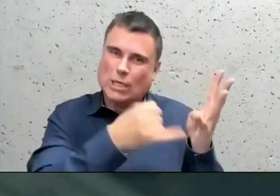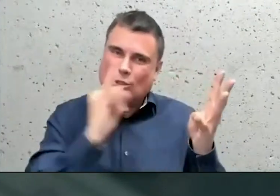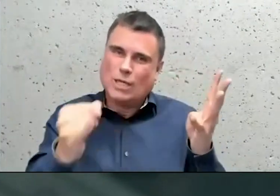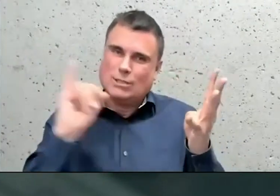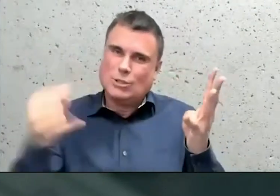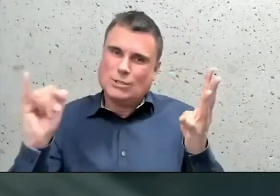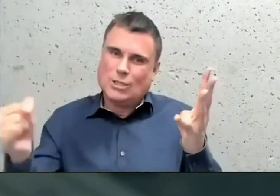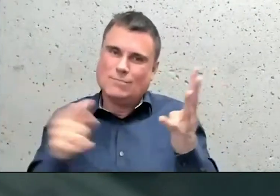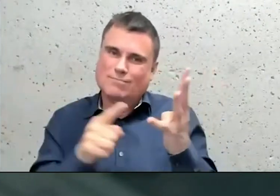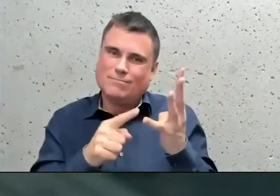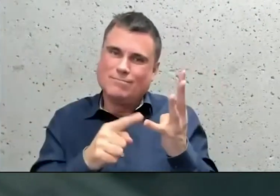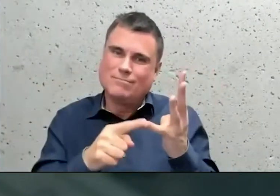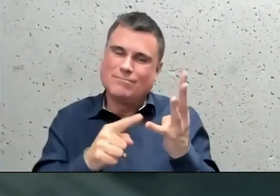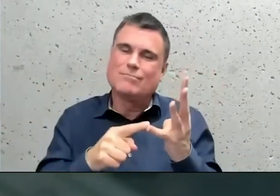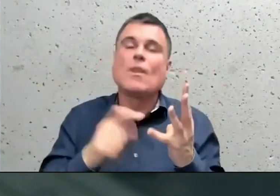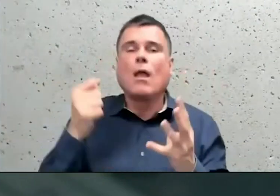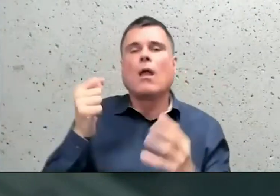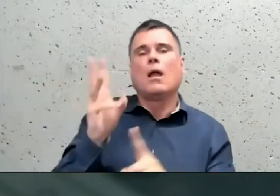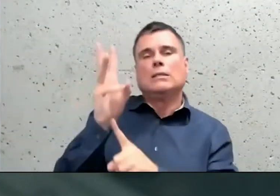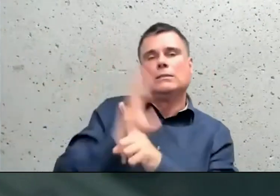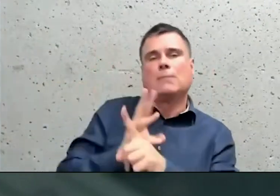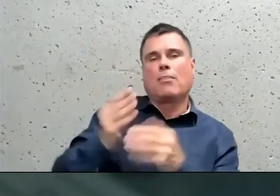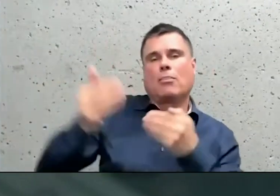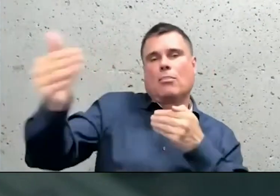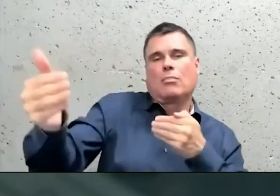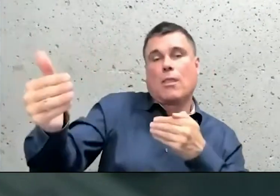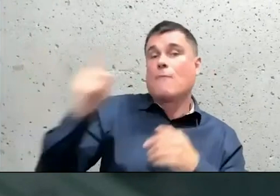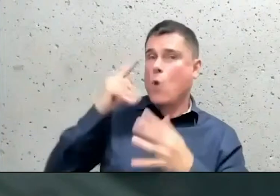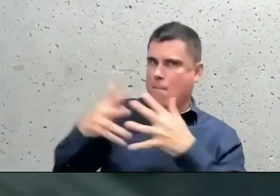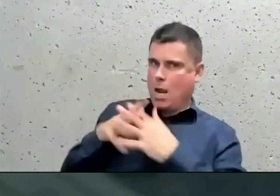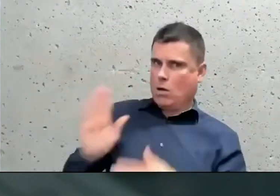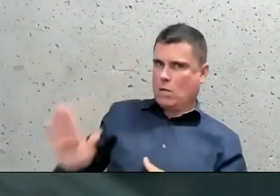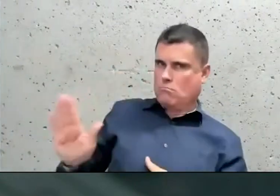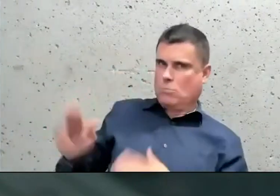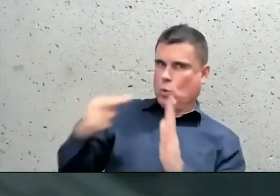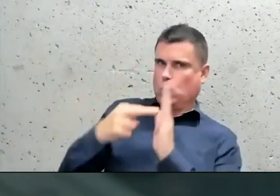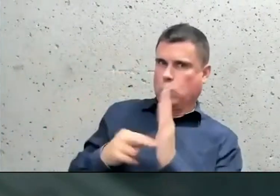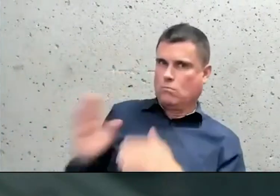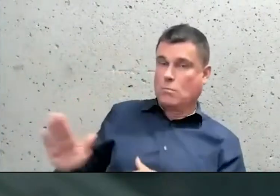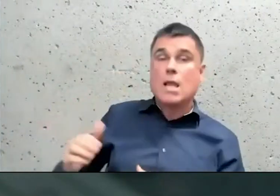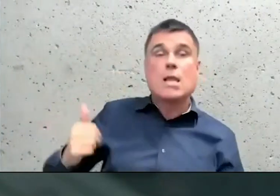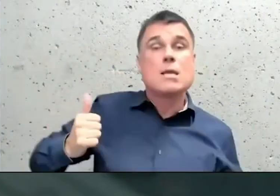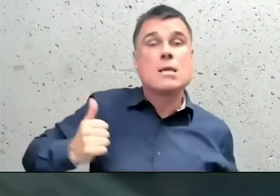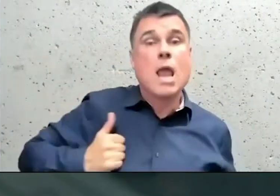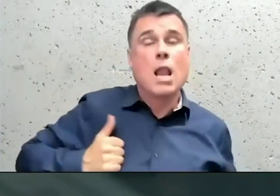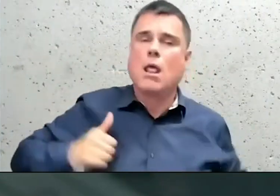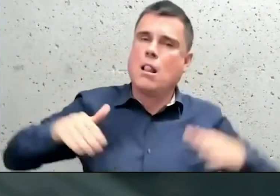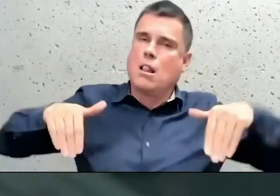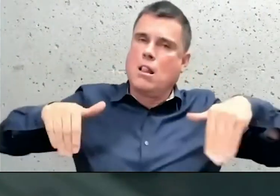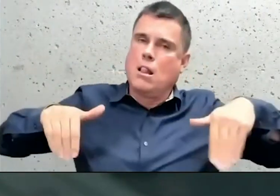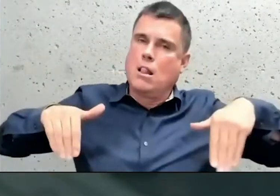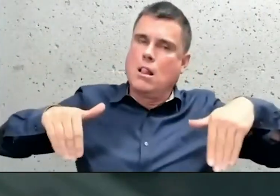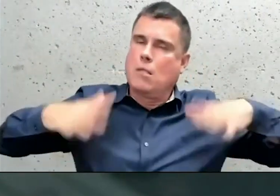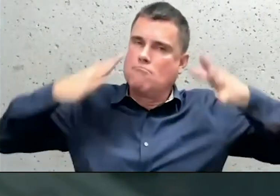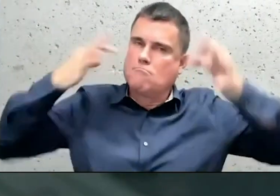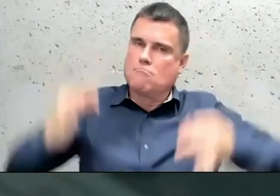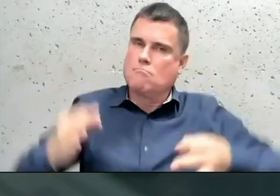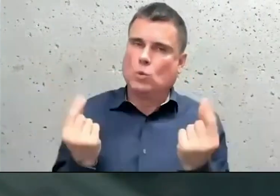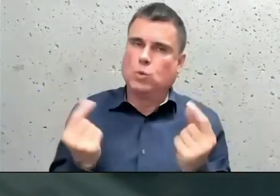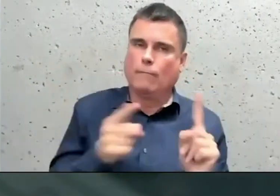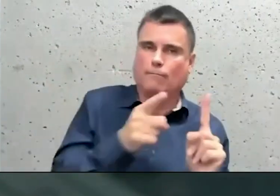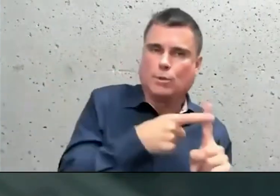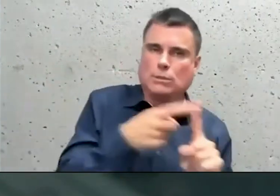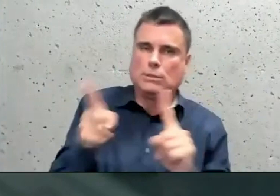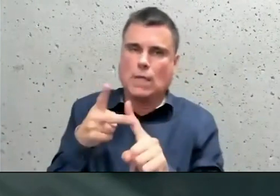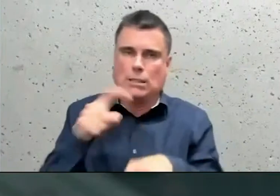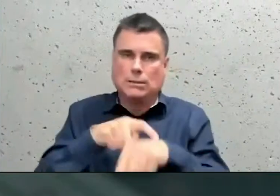yet applied for that here in Canada. And very importantly, if people, if they're holding out for this vaccine, we are very hopeful. We've